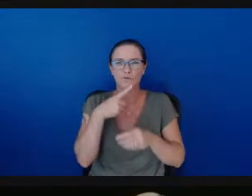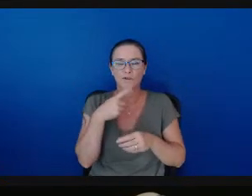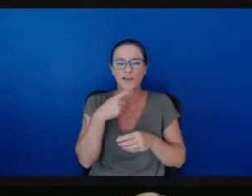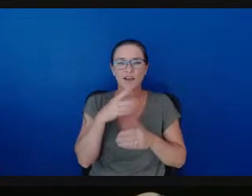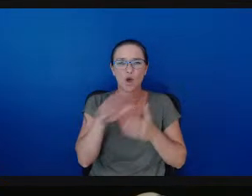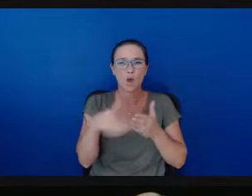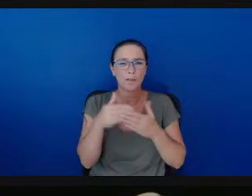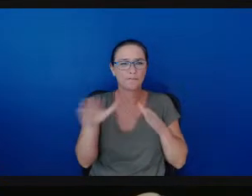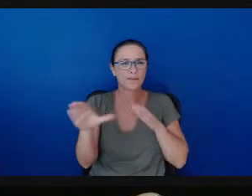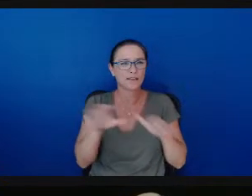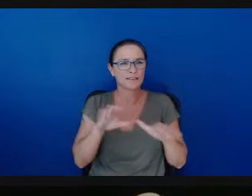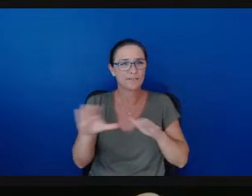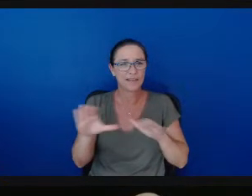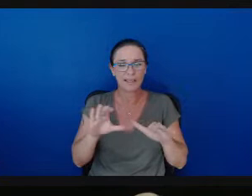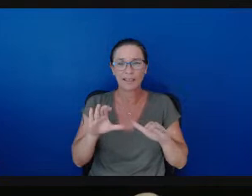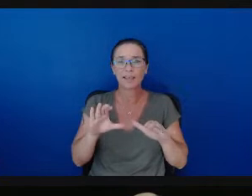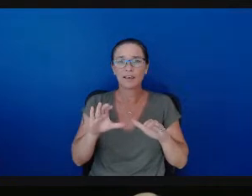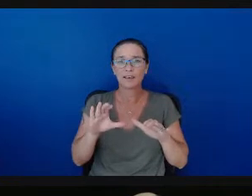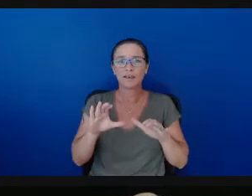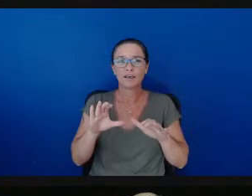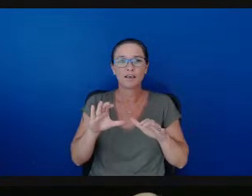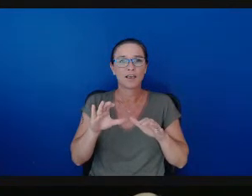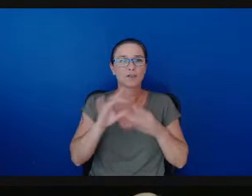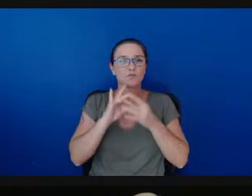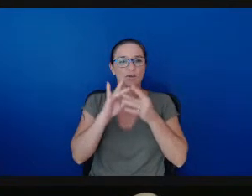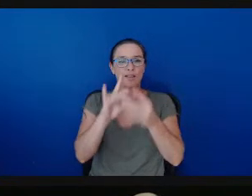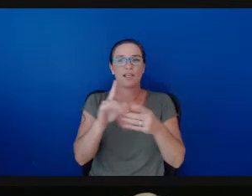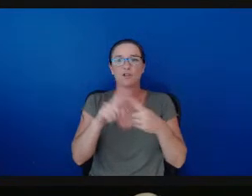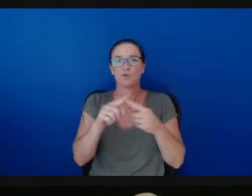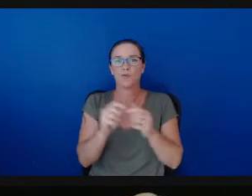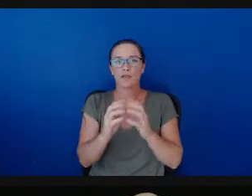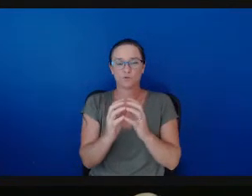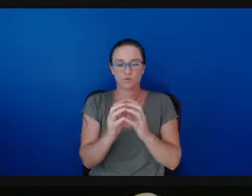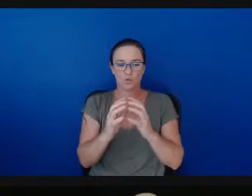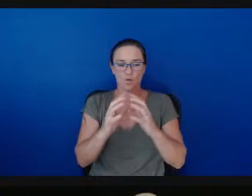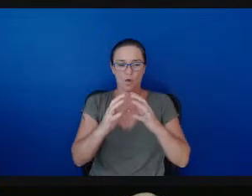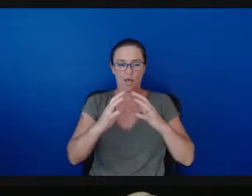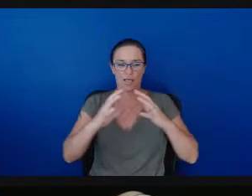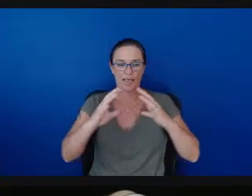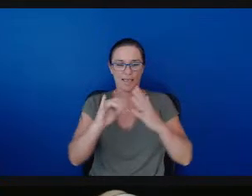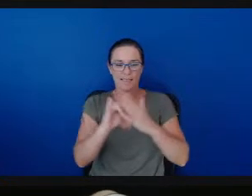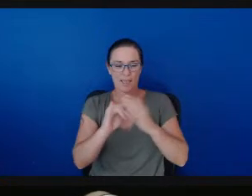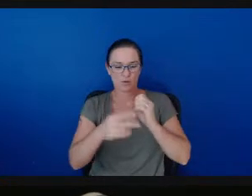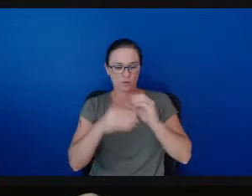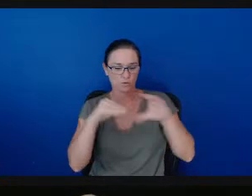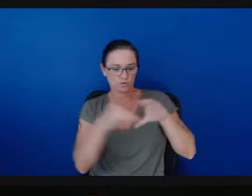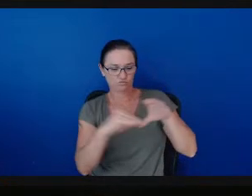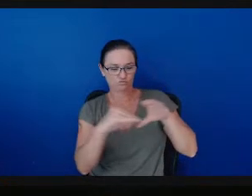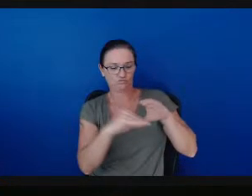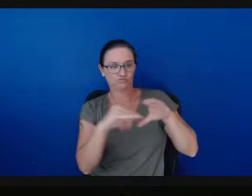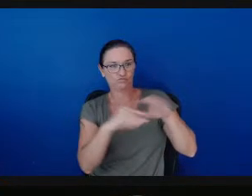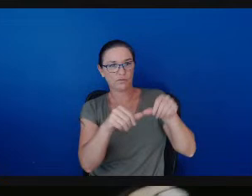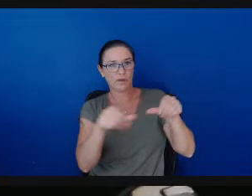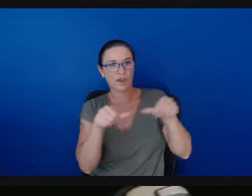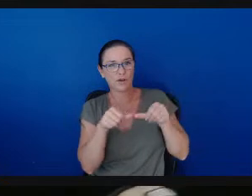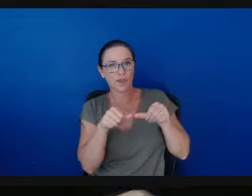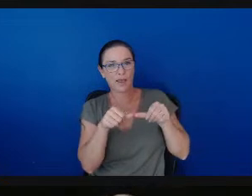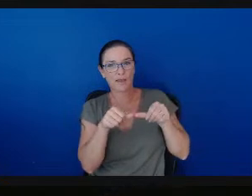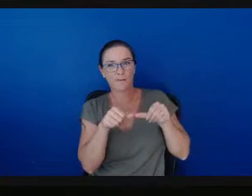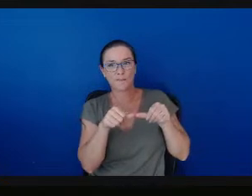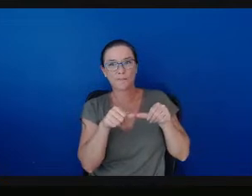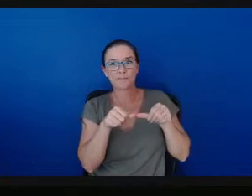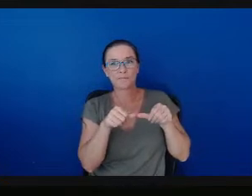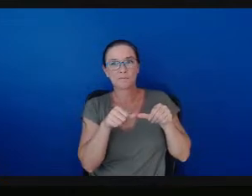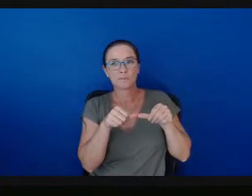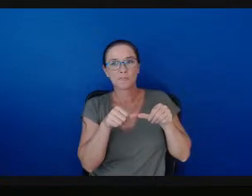activity of earthquakes in here is all related to the swelling of this storage area just southwest of the summit connected to the summit caldera. It seems like